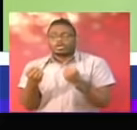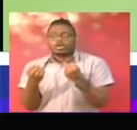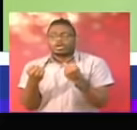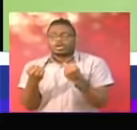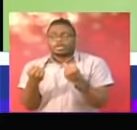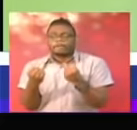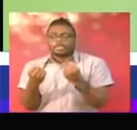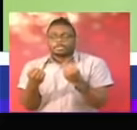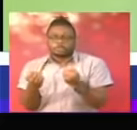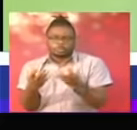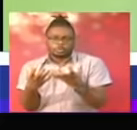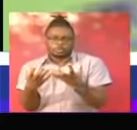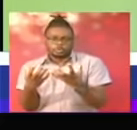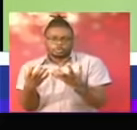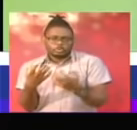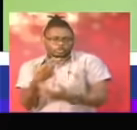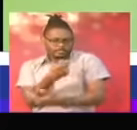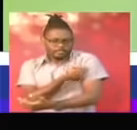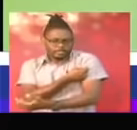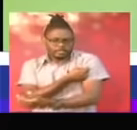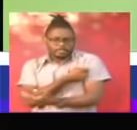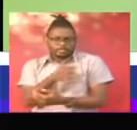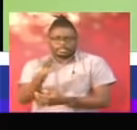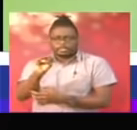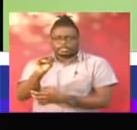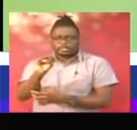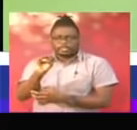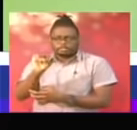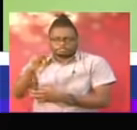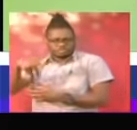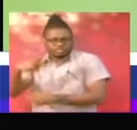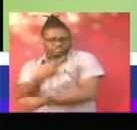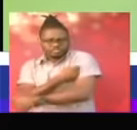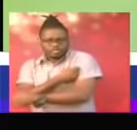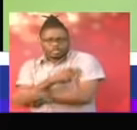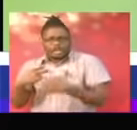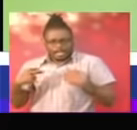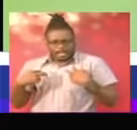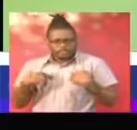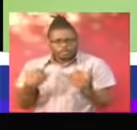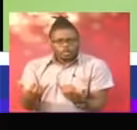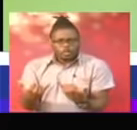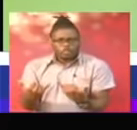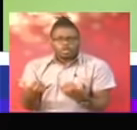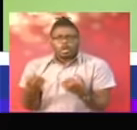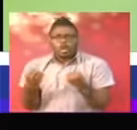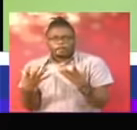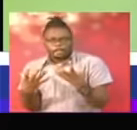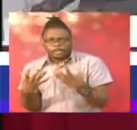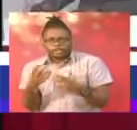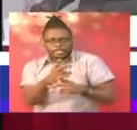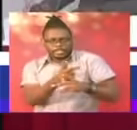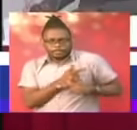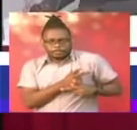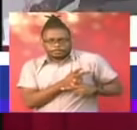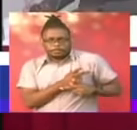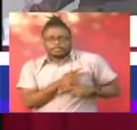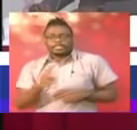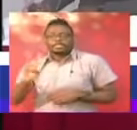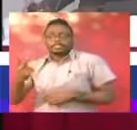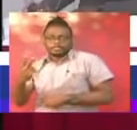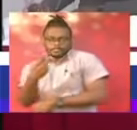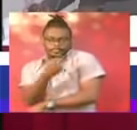Sinopharm vaccines are still available and how many would be reserved for second doses? Thank you. Okay,